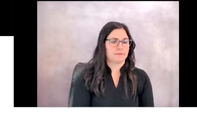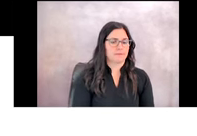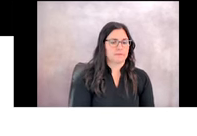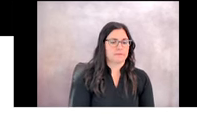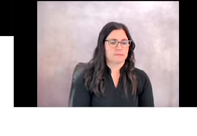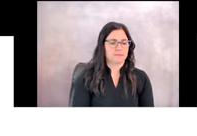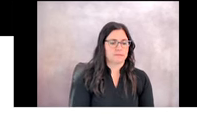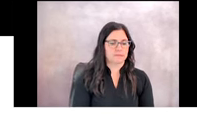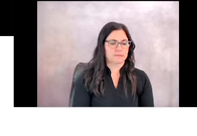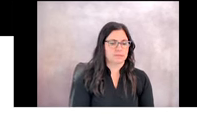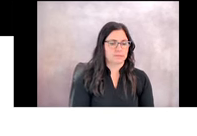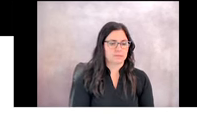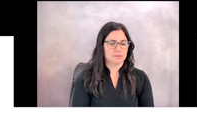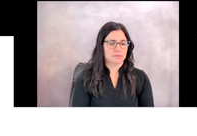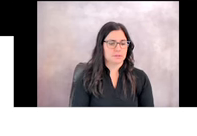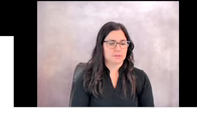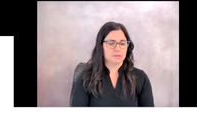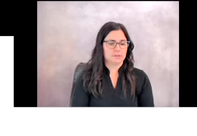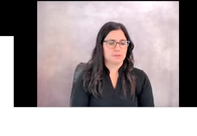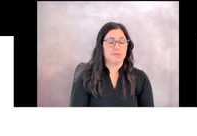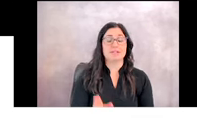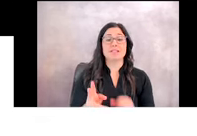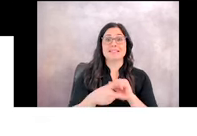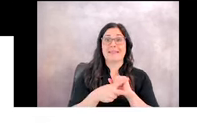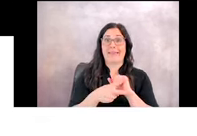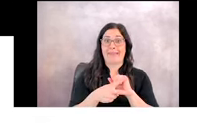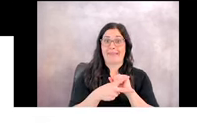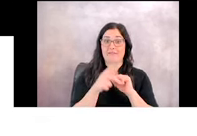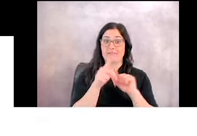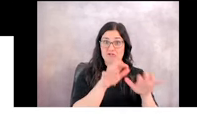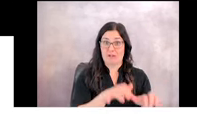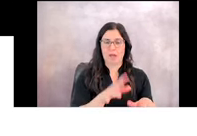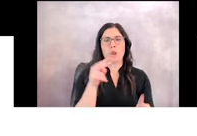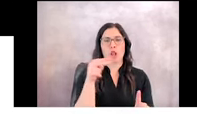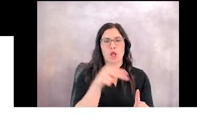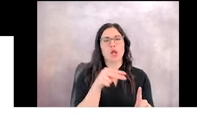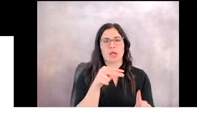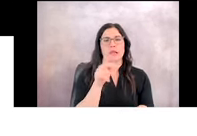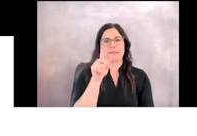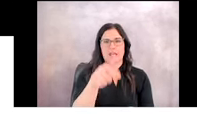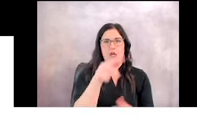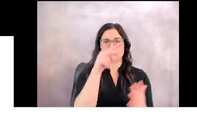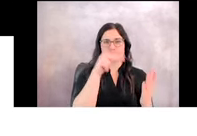Was there some ideas in the chat? And we're going to save the chat so that we can look at that later.